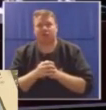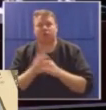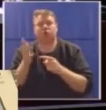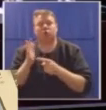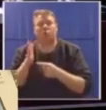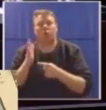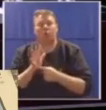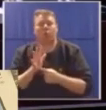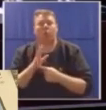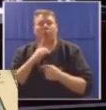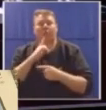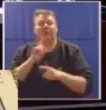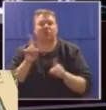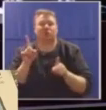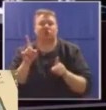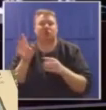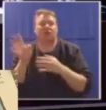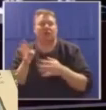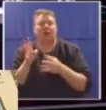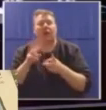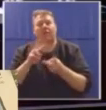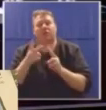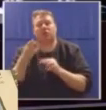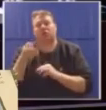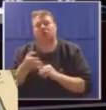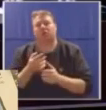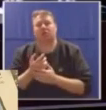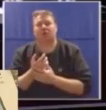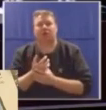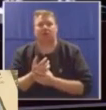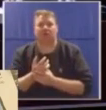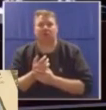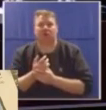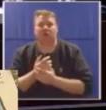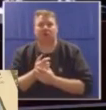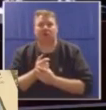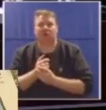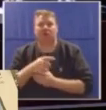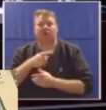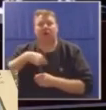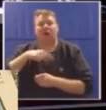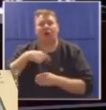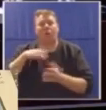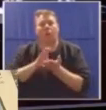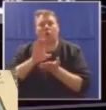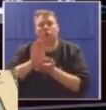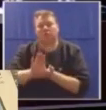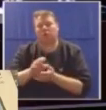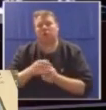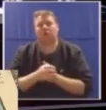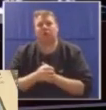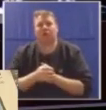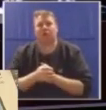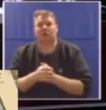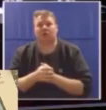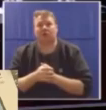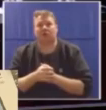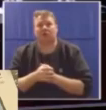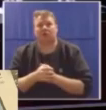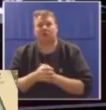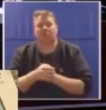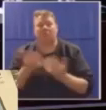message about climate change and our contribution. And it's a matter that we may